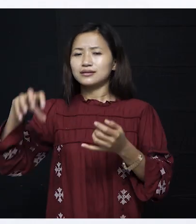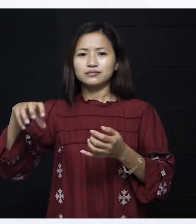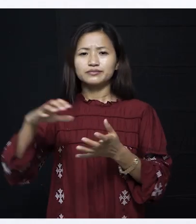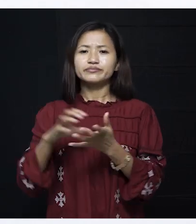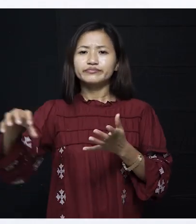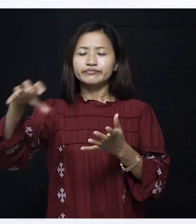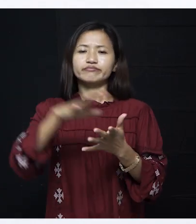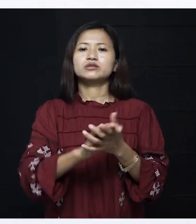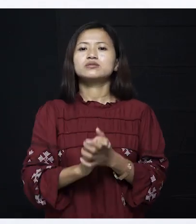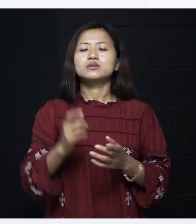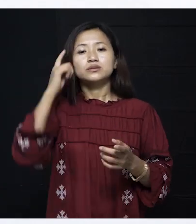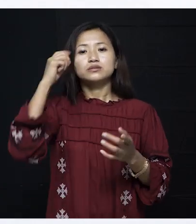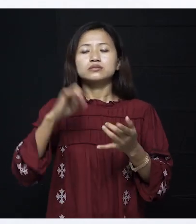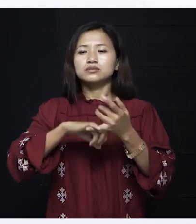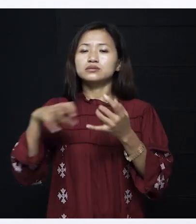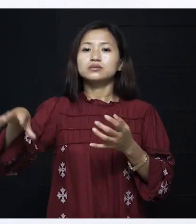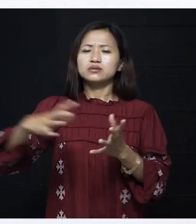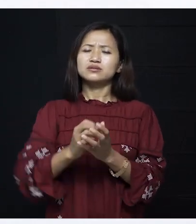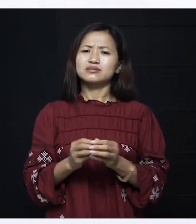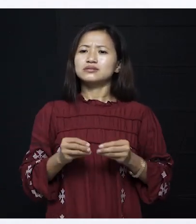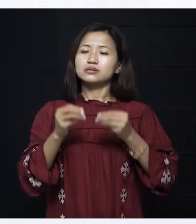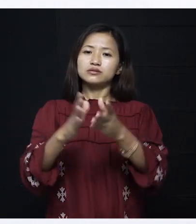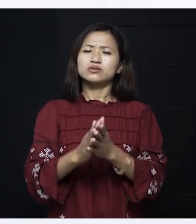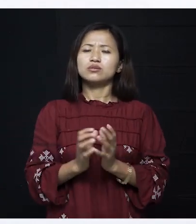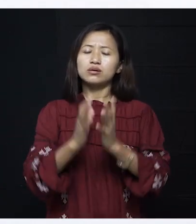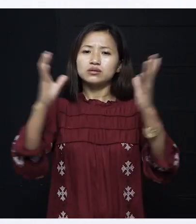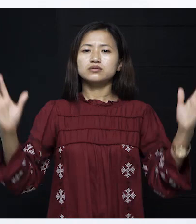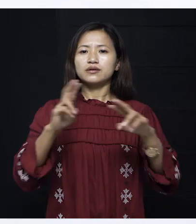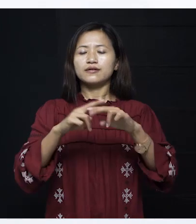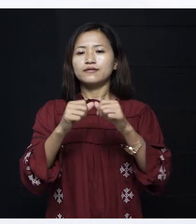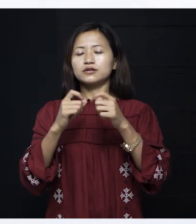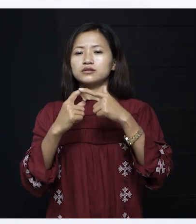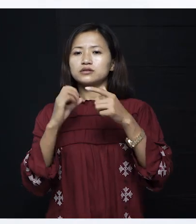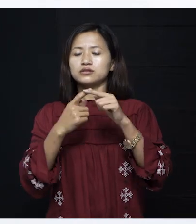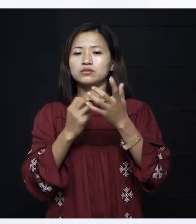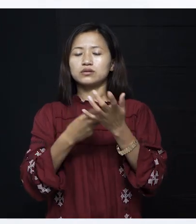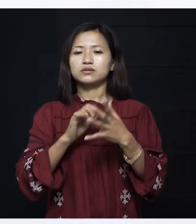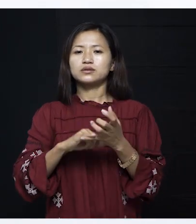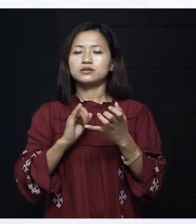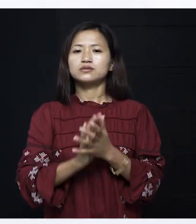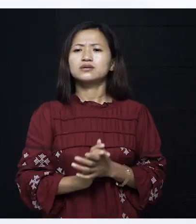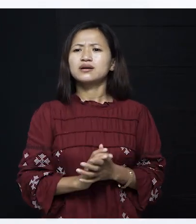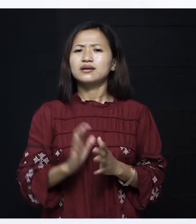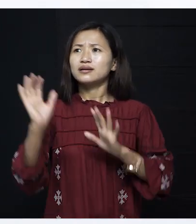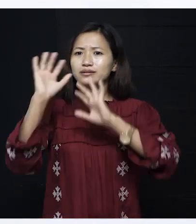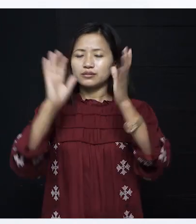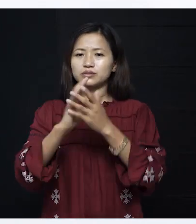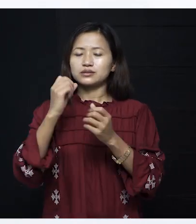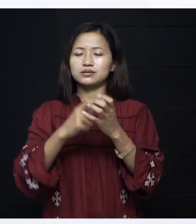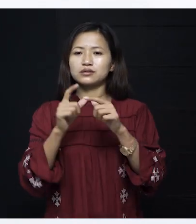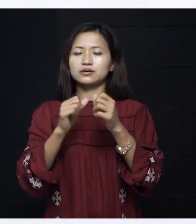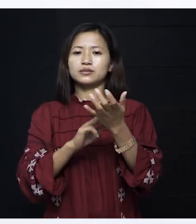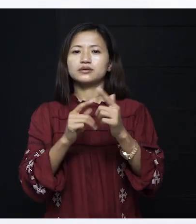is, this again depends on lots of factors, okay? One will be to do with this climatic condition